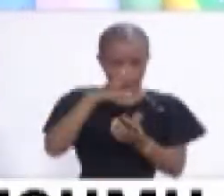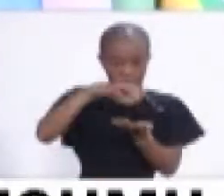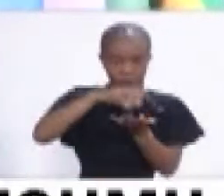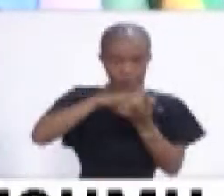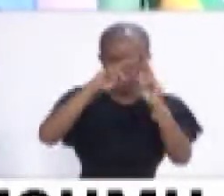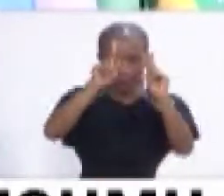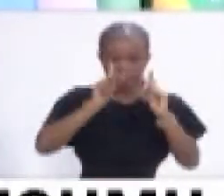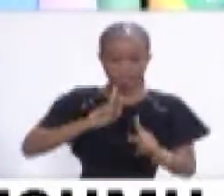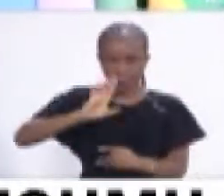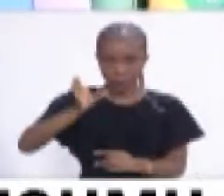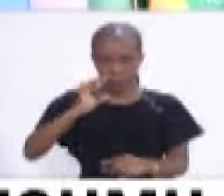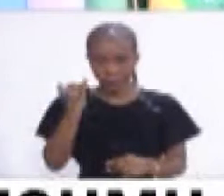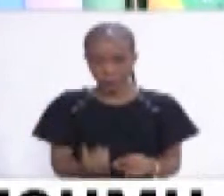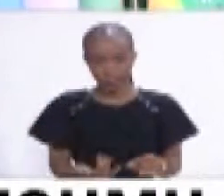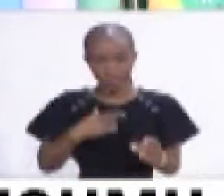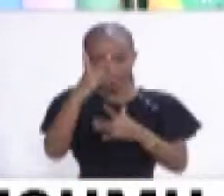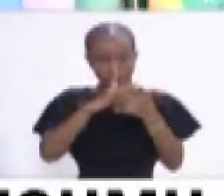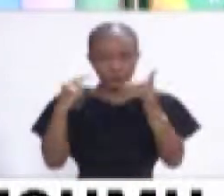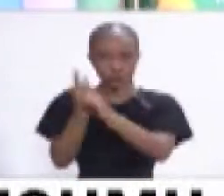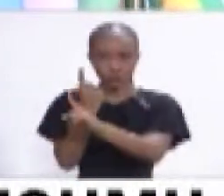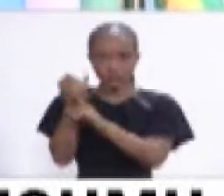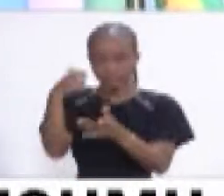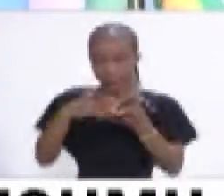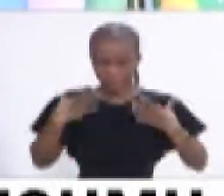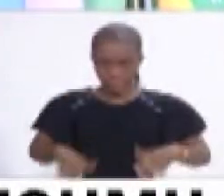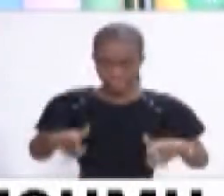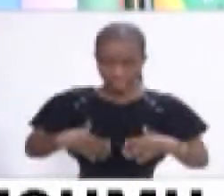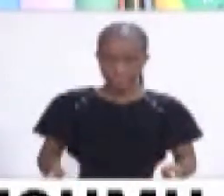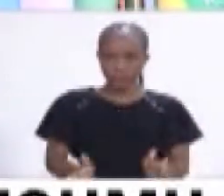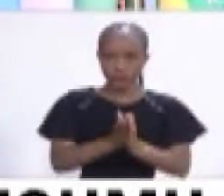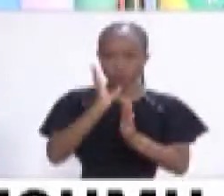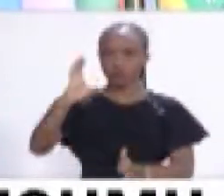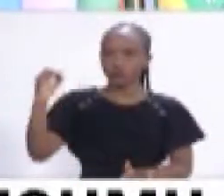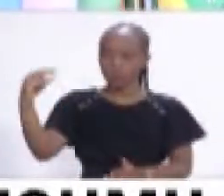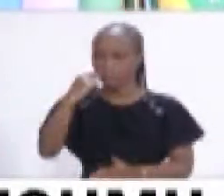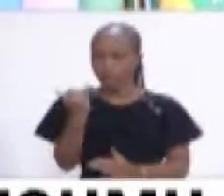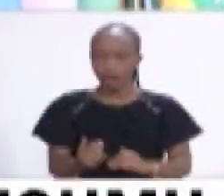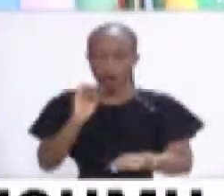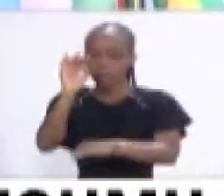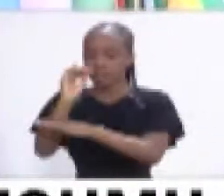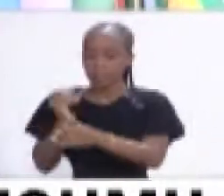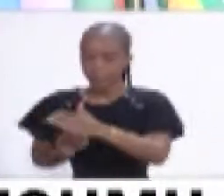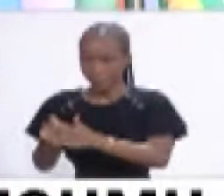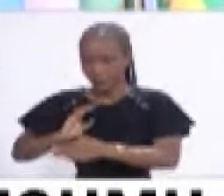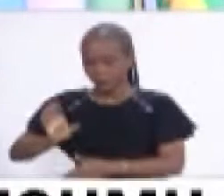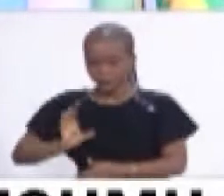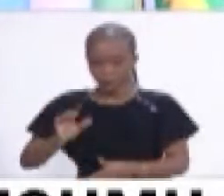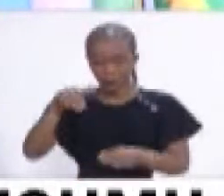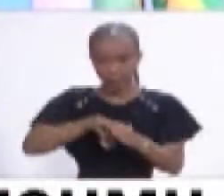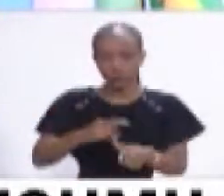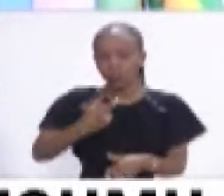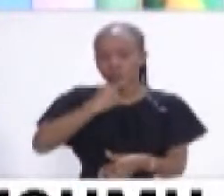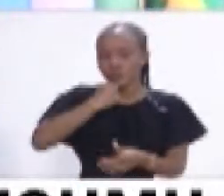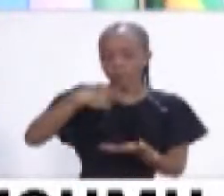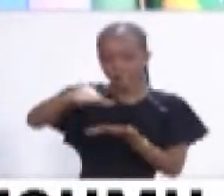in Kisumu County is raising concerns among stakeholders, with the Council of Governors now urging neighboring counties within the Luo